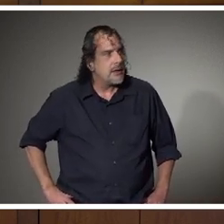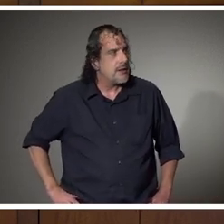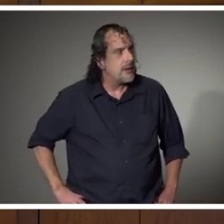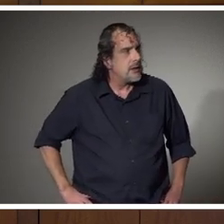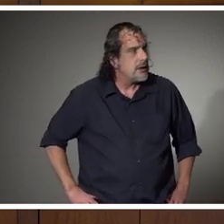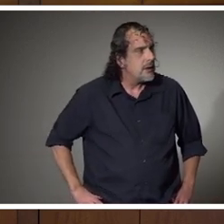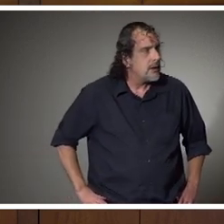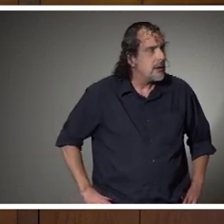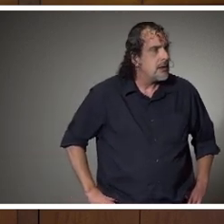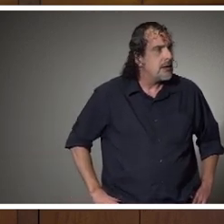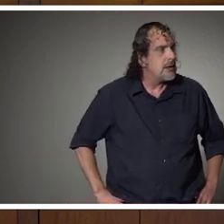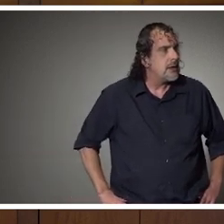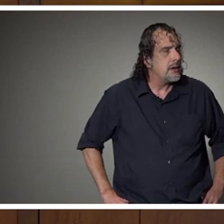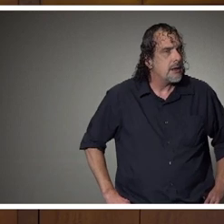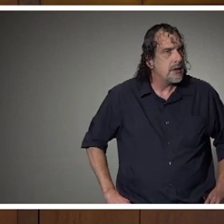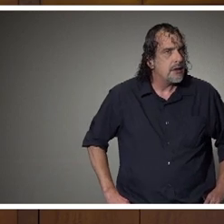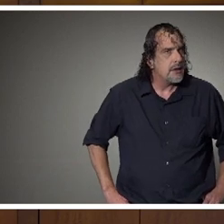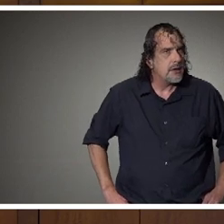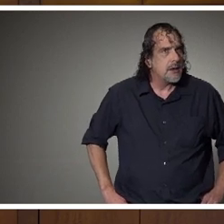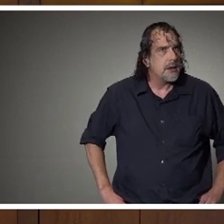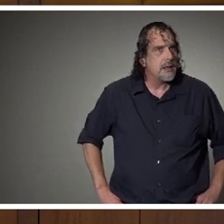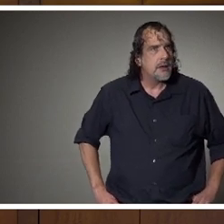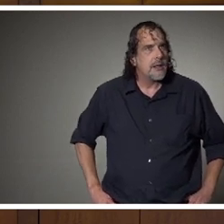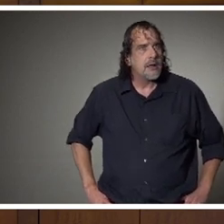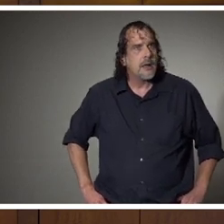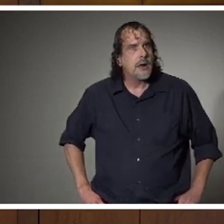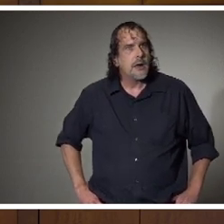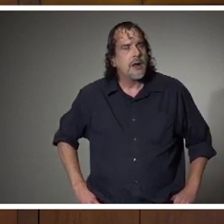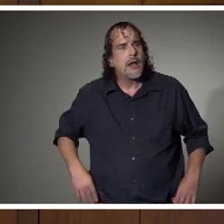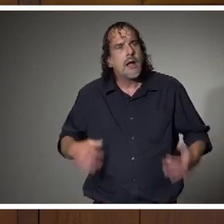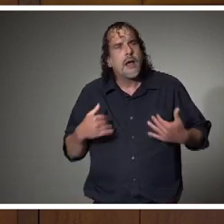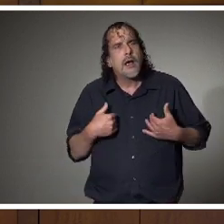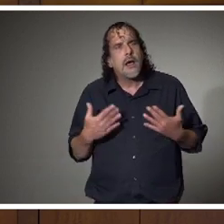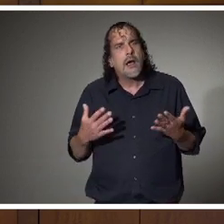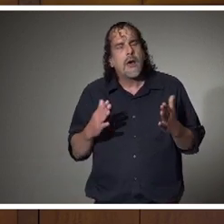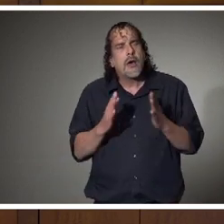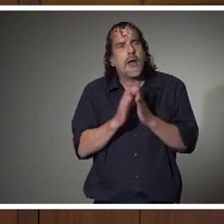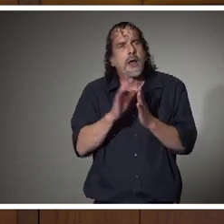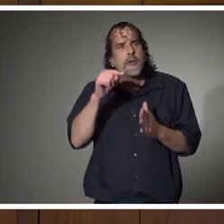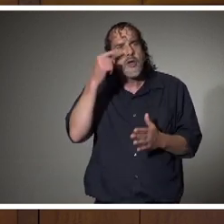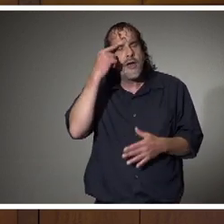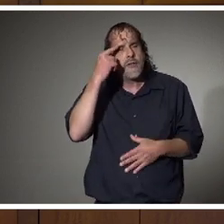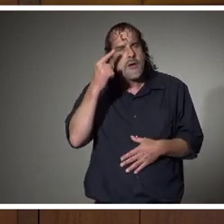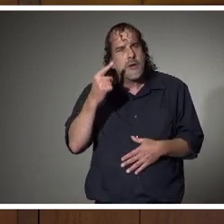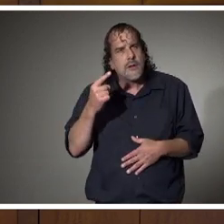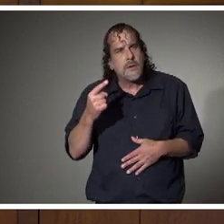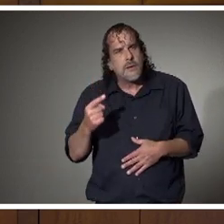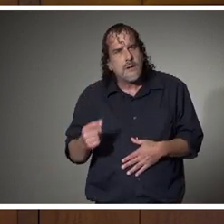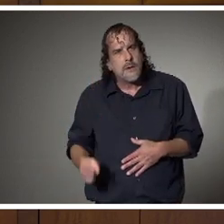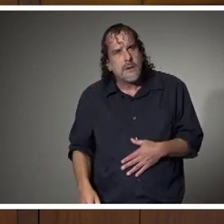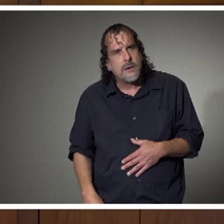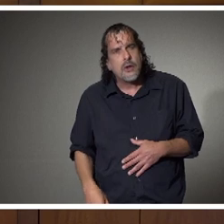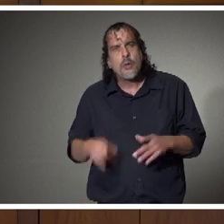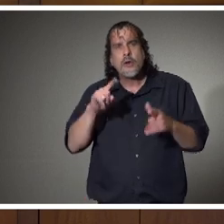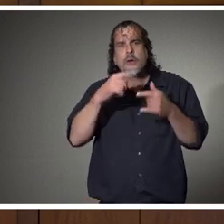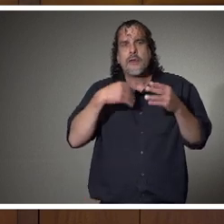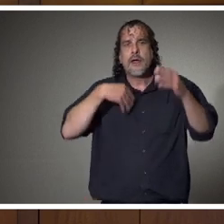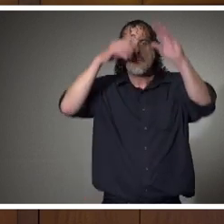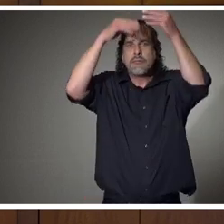Kobe from MPB has another question. Kobe? Hey, Governor. I also wanted to ask, what was your time when the CARES funds started to roll out?